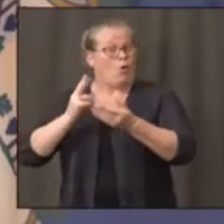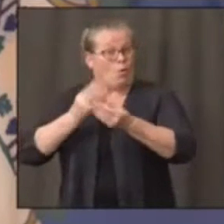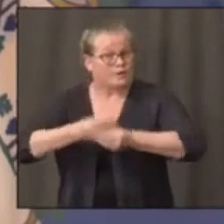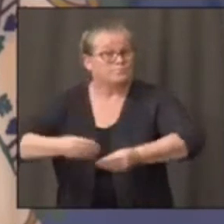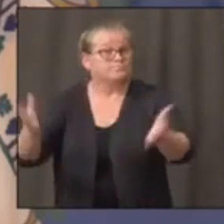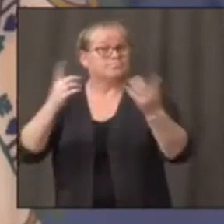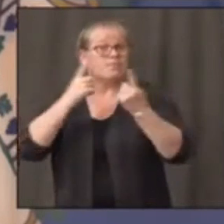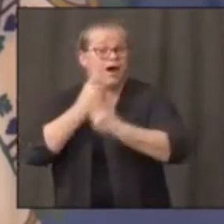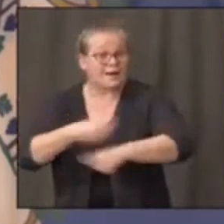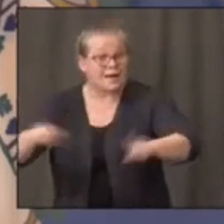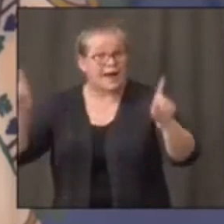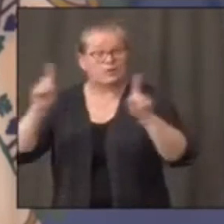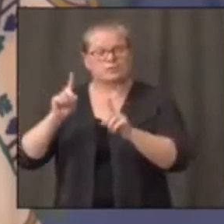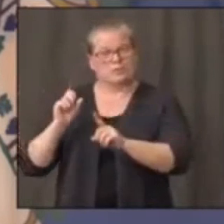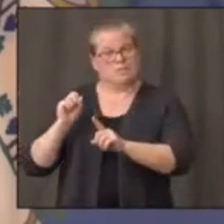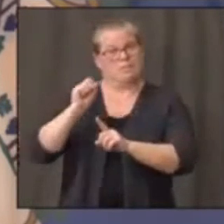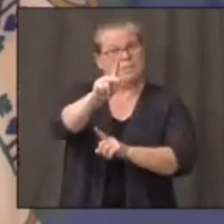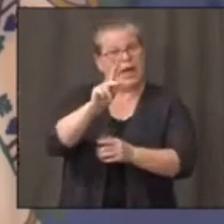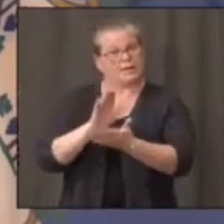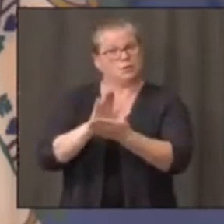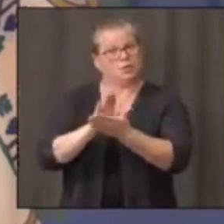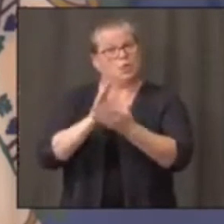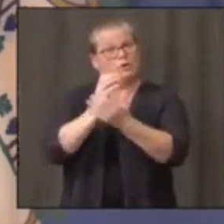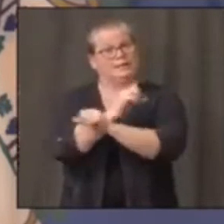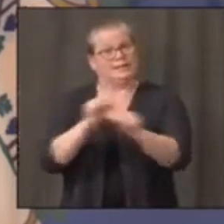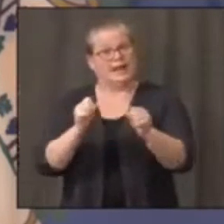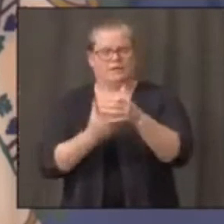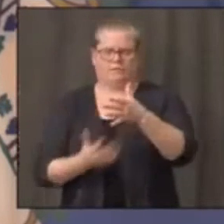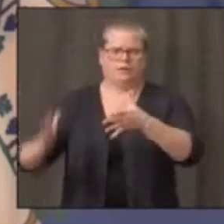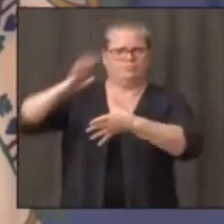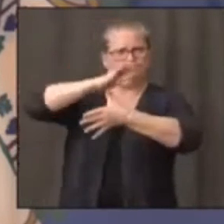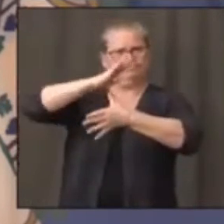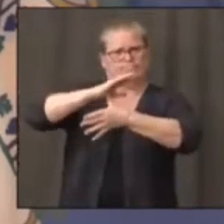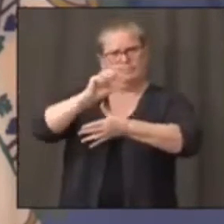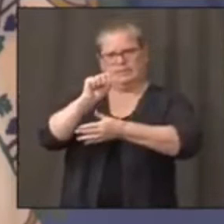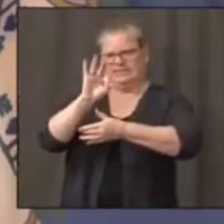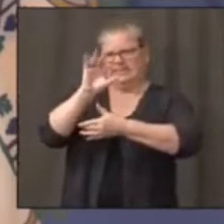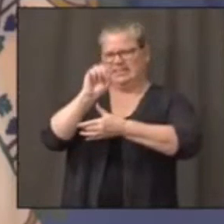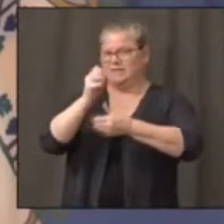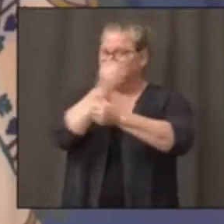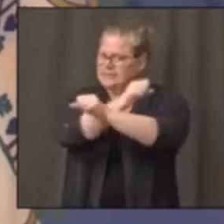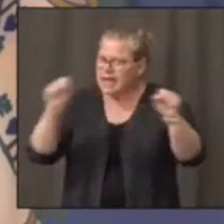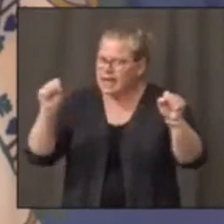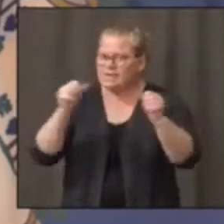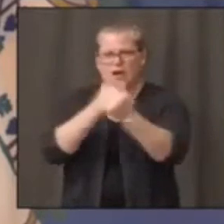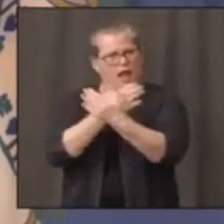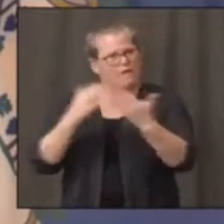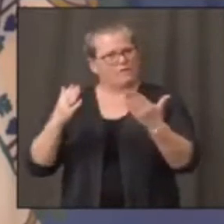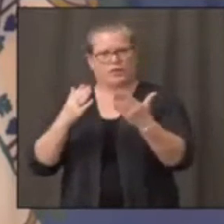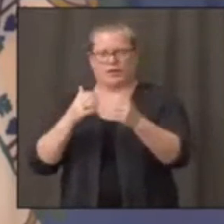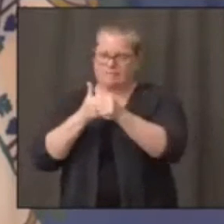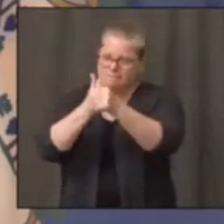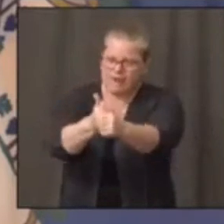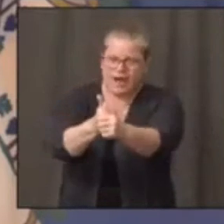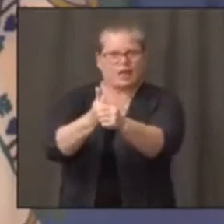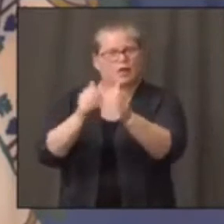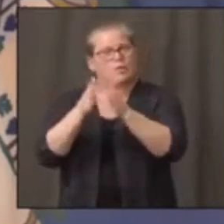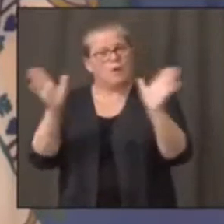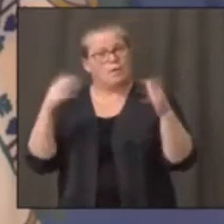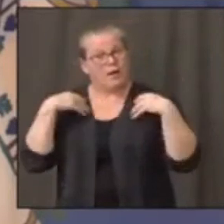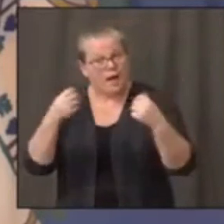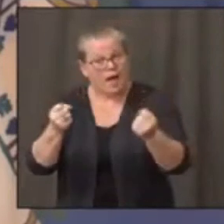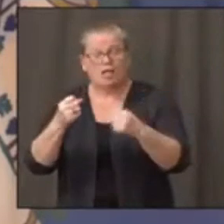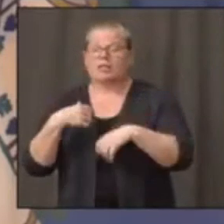safely. Number one, safety first, everything through that public health lens. We've shared that with the public health